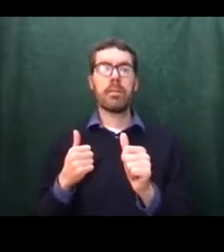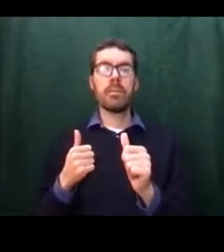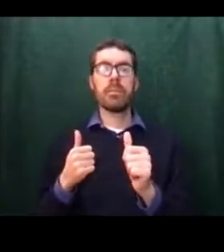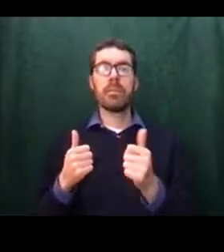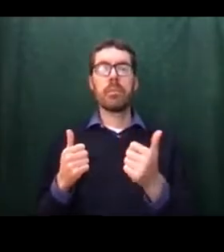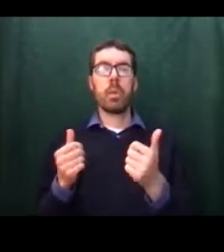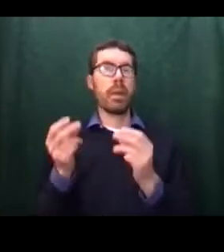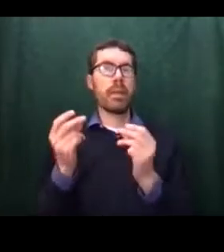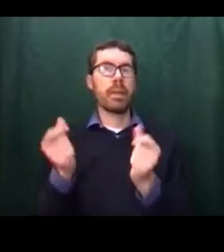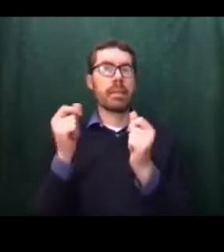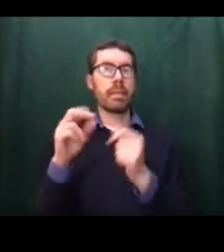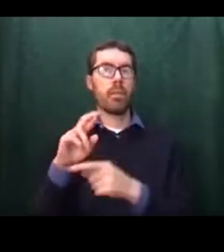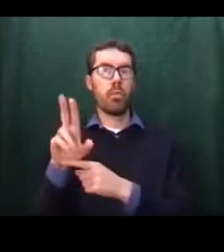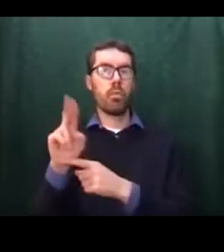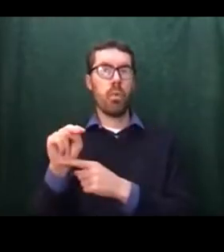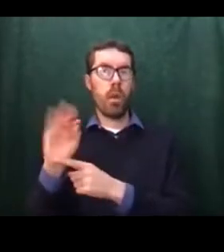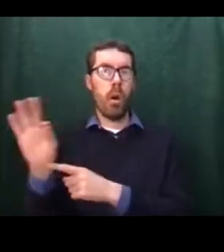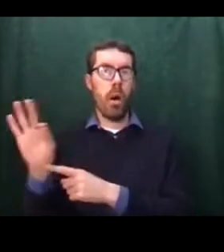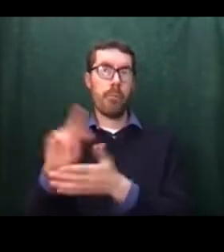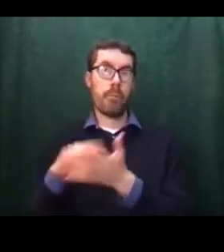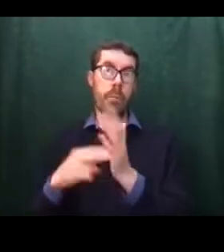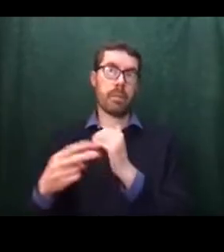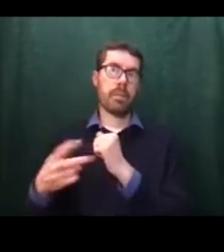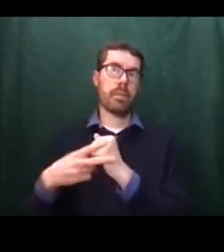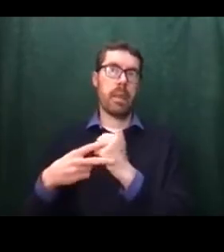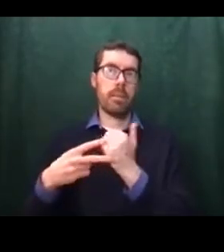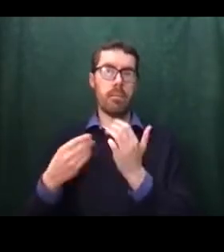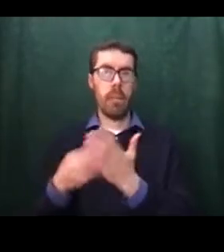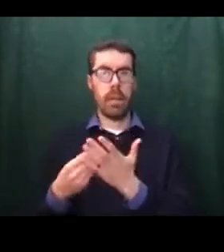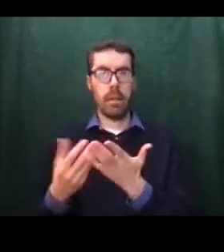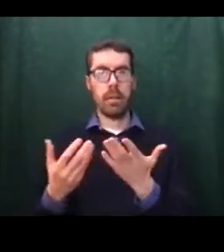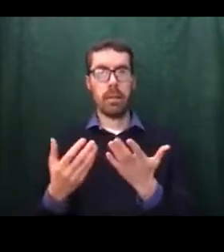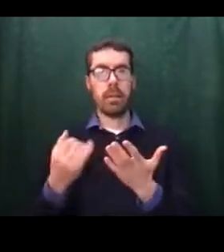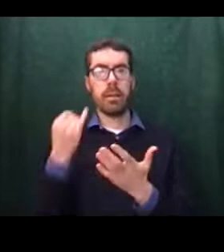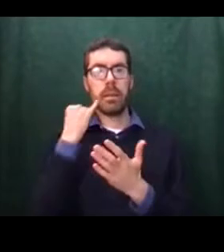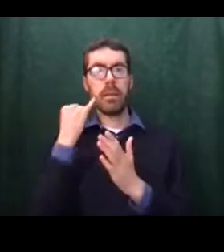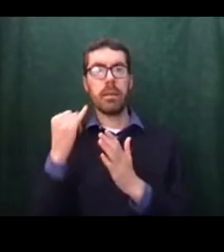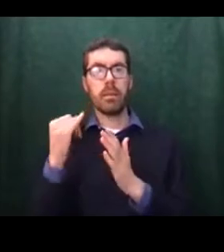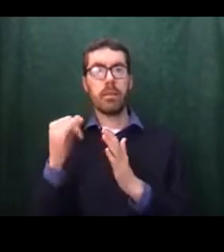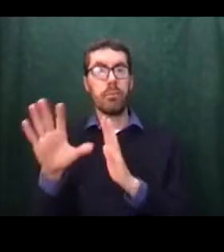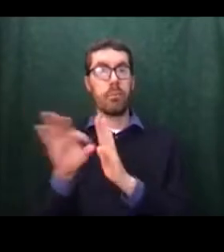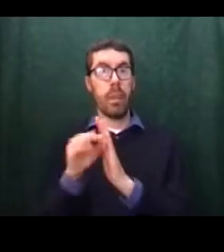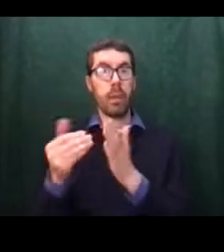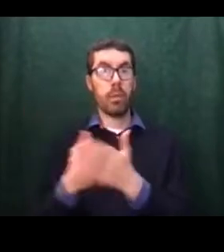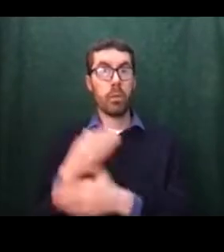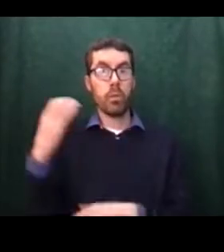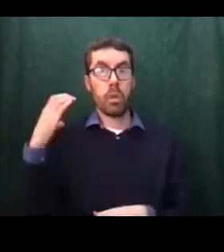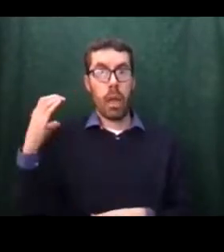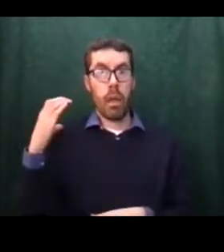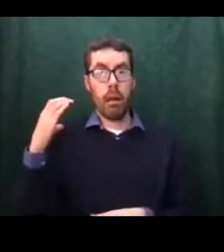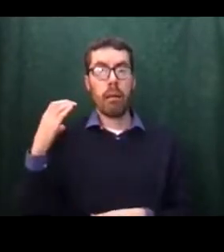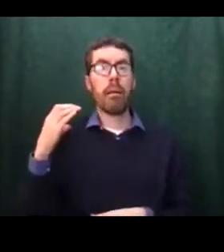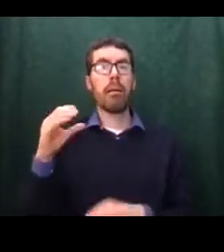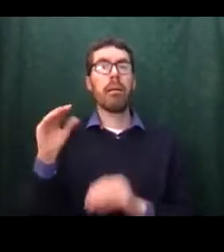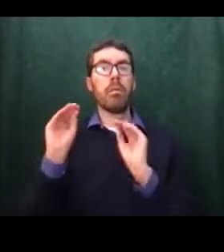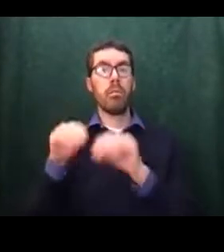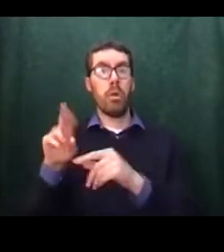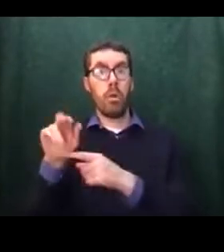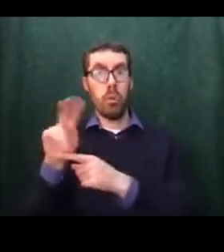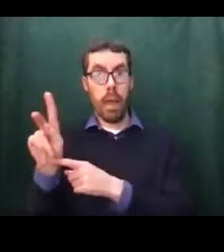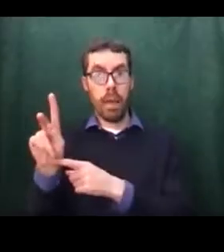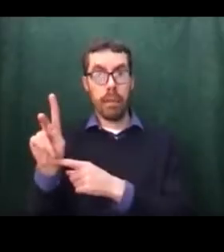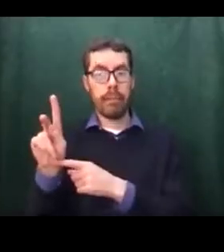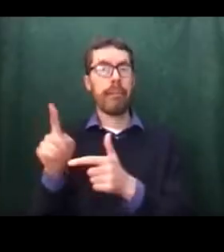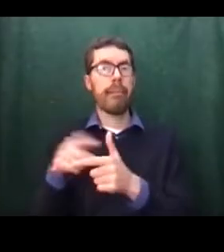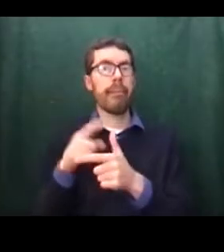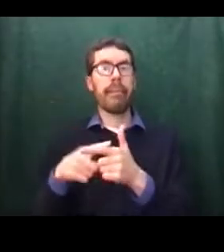instant runoff elections. Yeah, I know, it's great. If you're choosing a new chair, you have, you can rank them and you